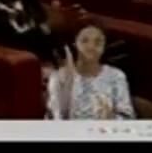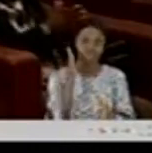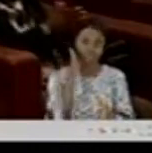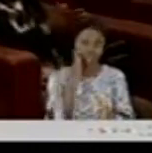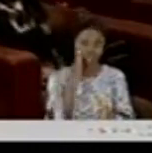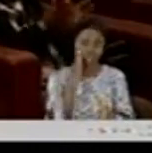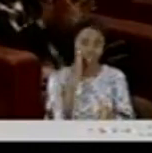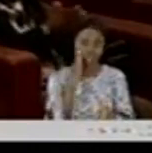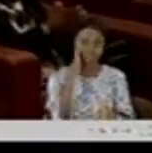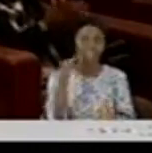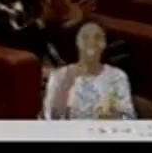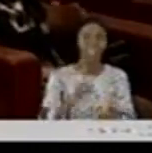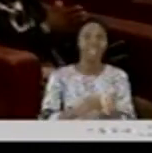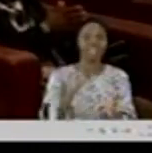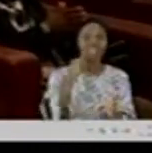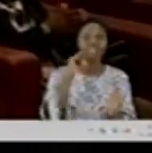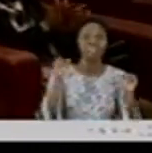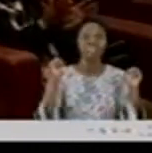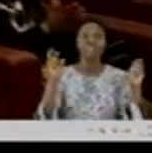home, leads